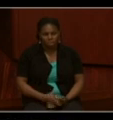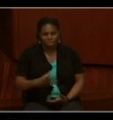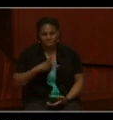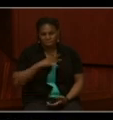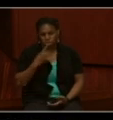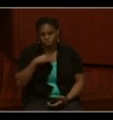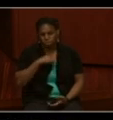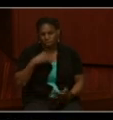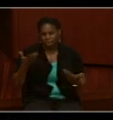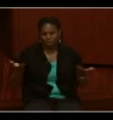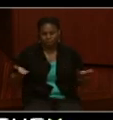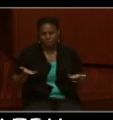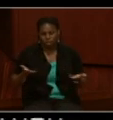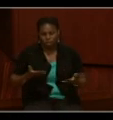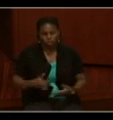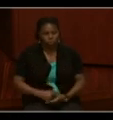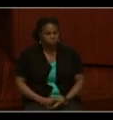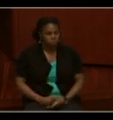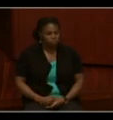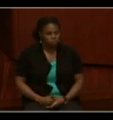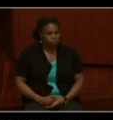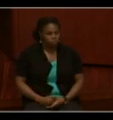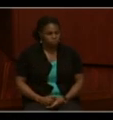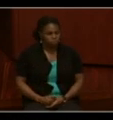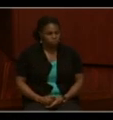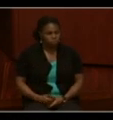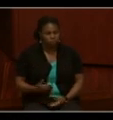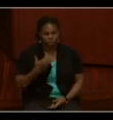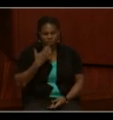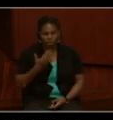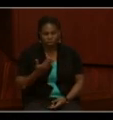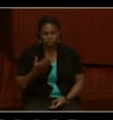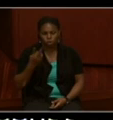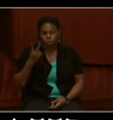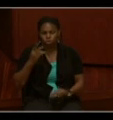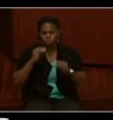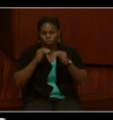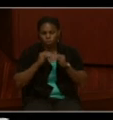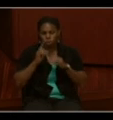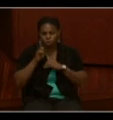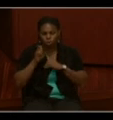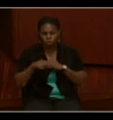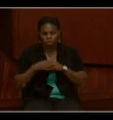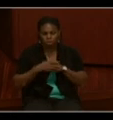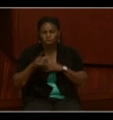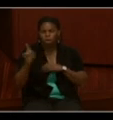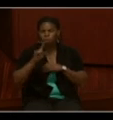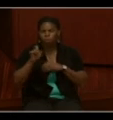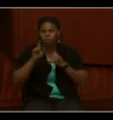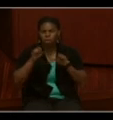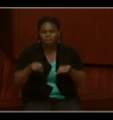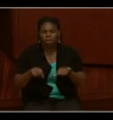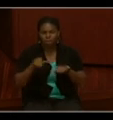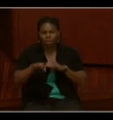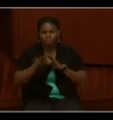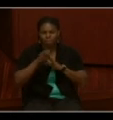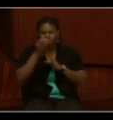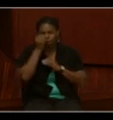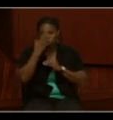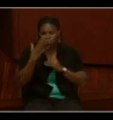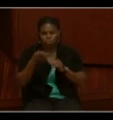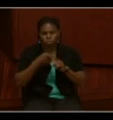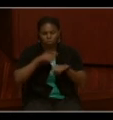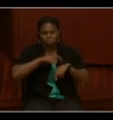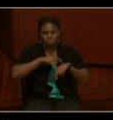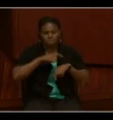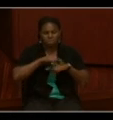here in the field offices. Okay, thank you. There are two questions left. Where can I look for information from the time period